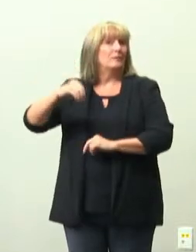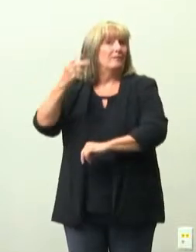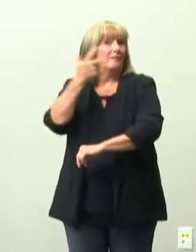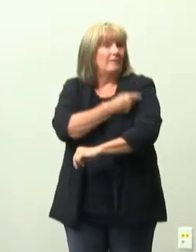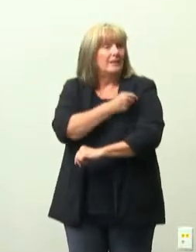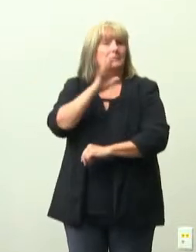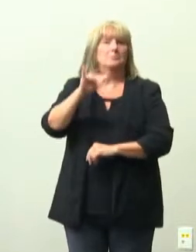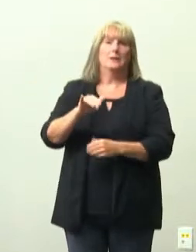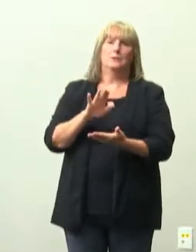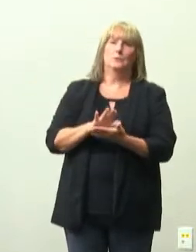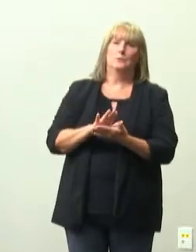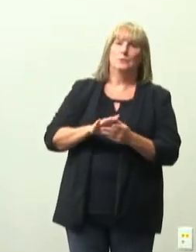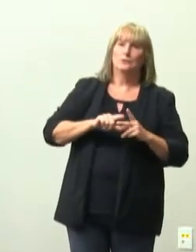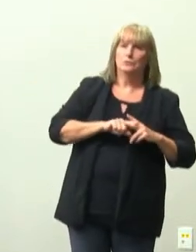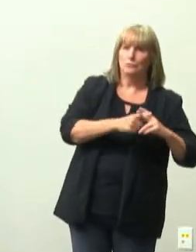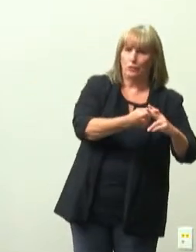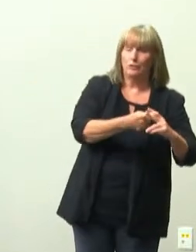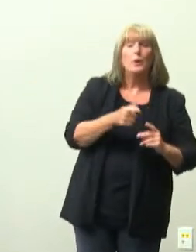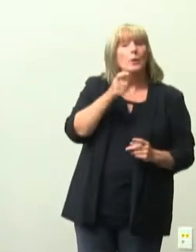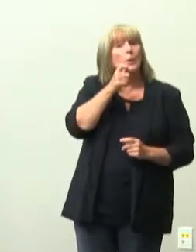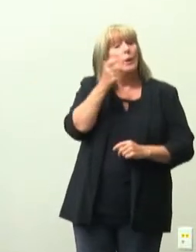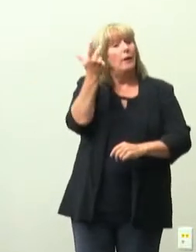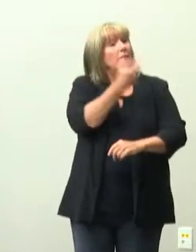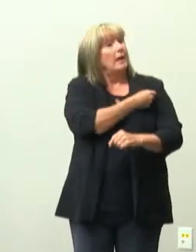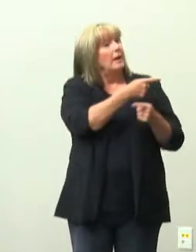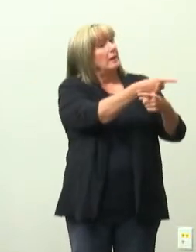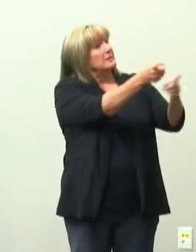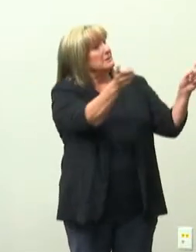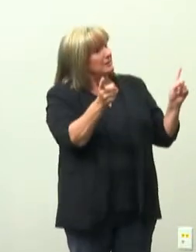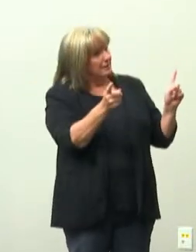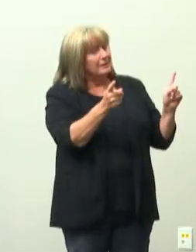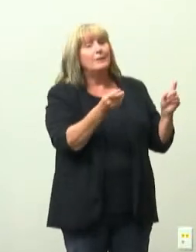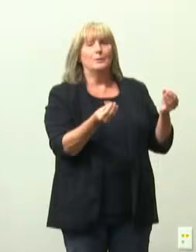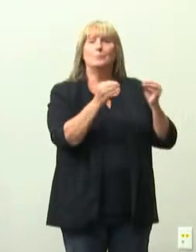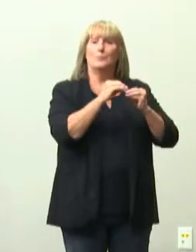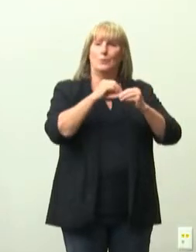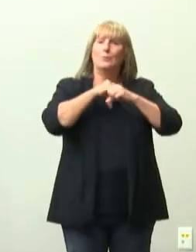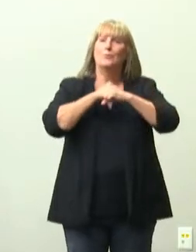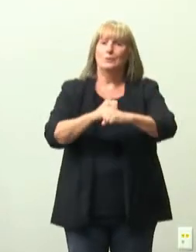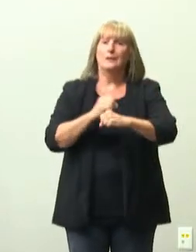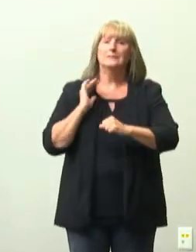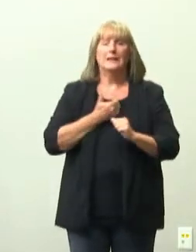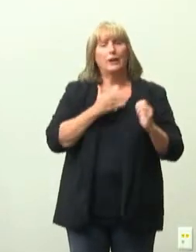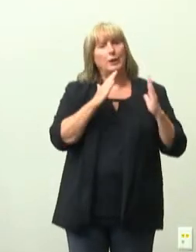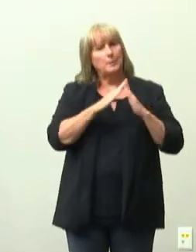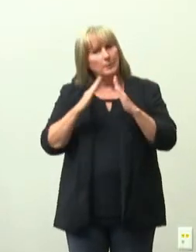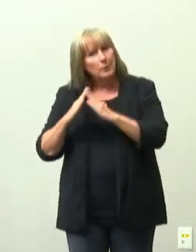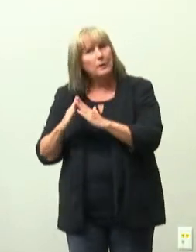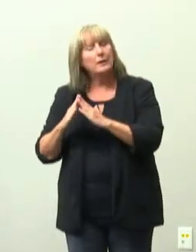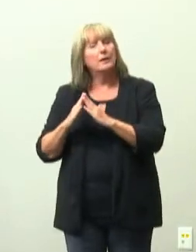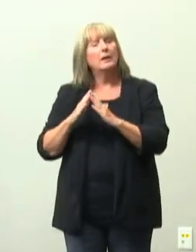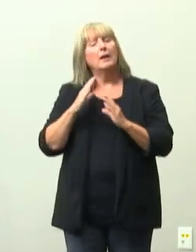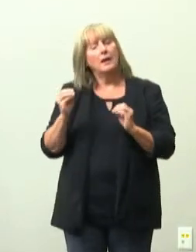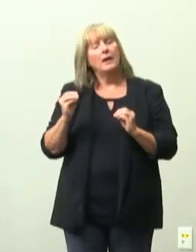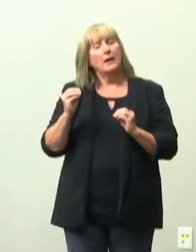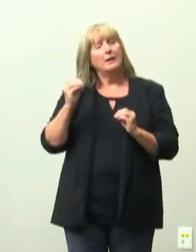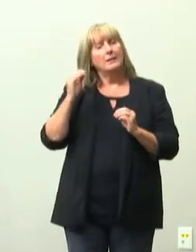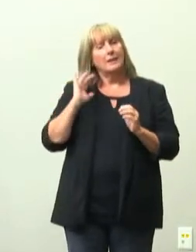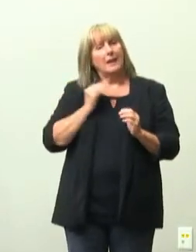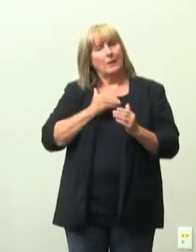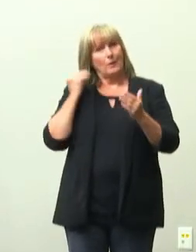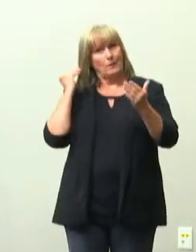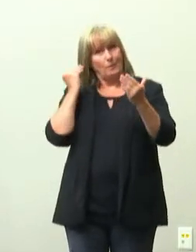Every person who is vaccinated creates additional protection for our community and puts us another step closer to our goal